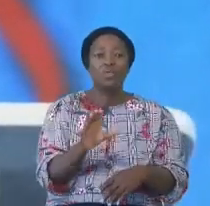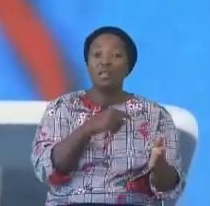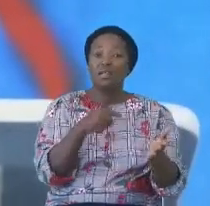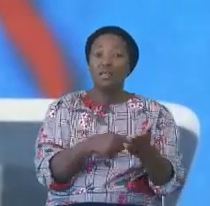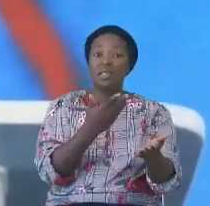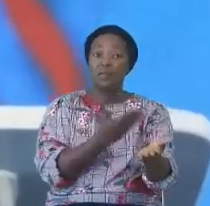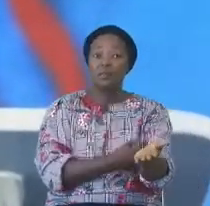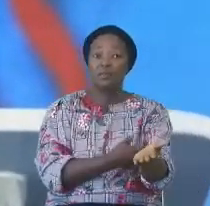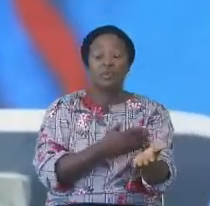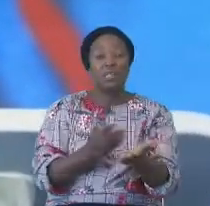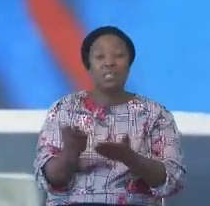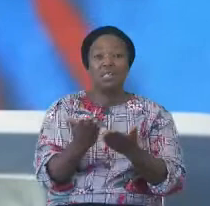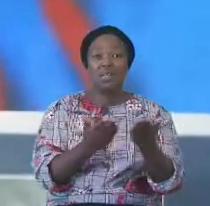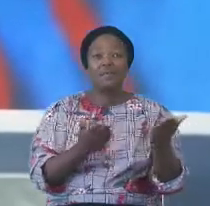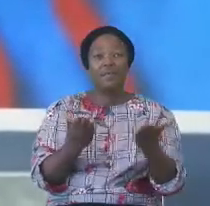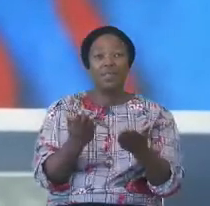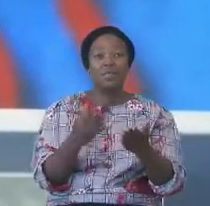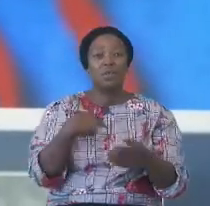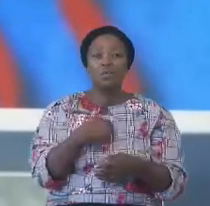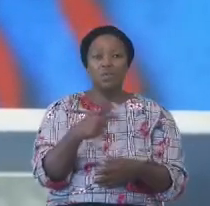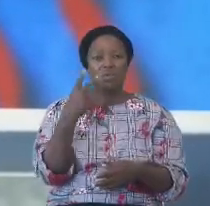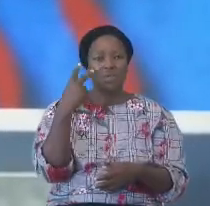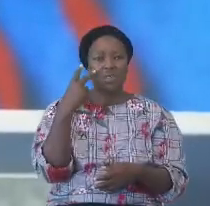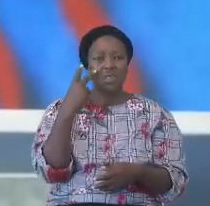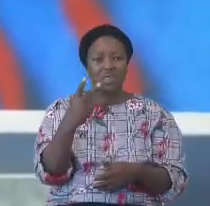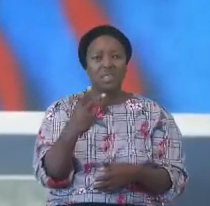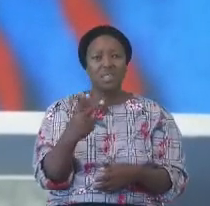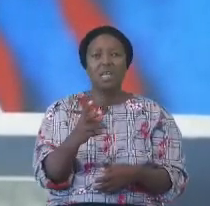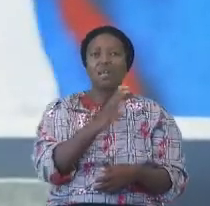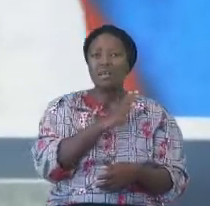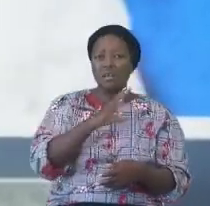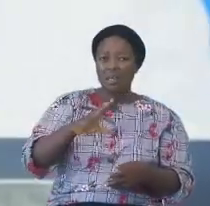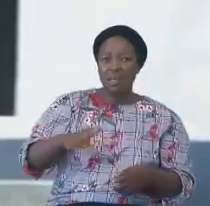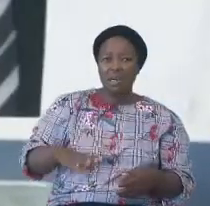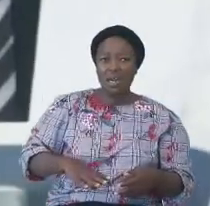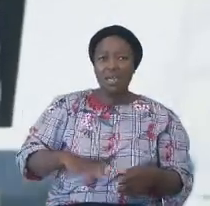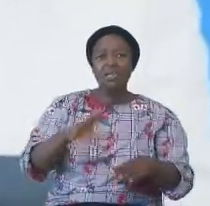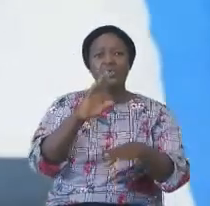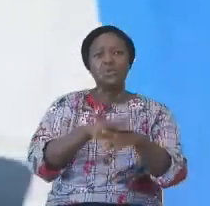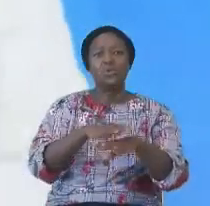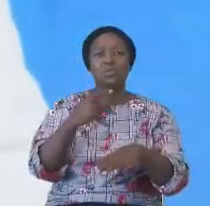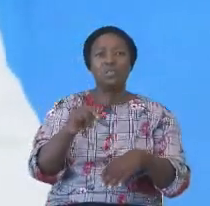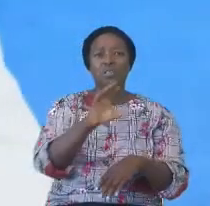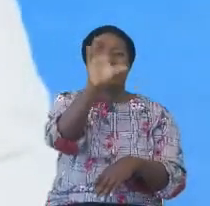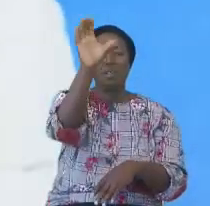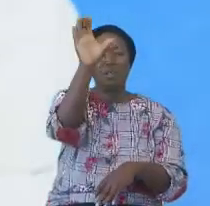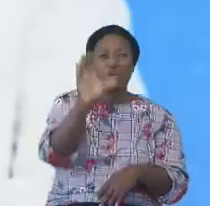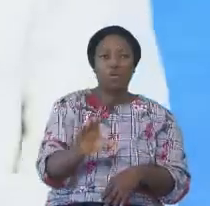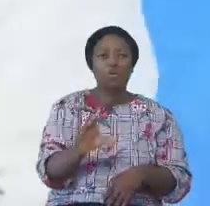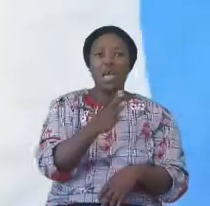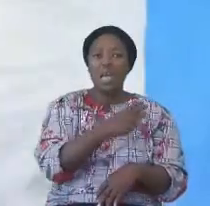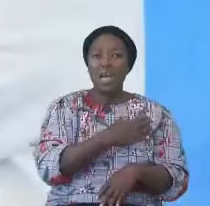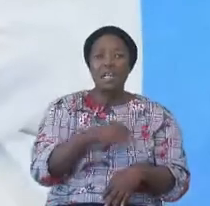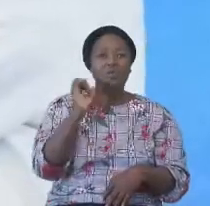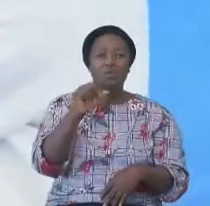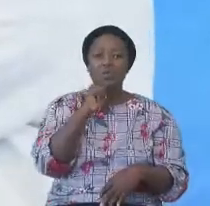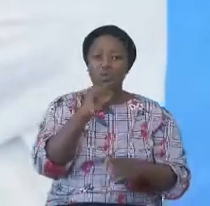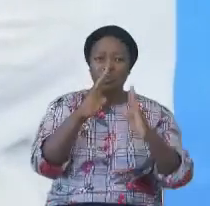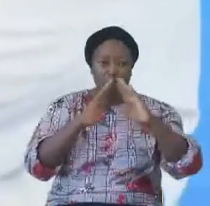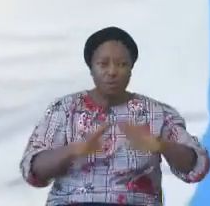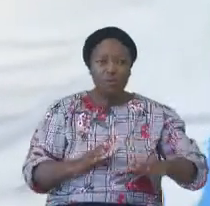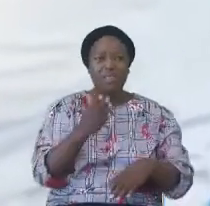celebrate the wonders of the cross, this morning service, we're looking at